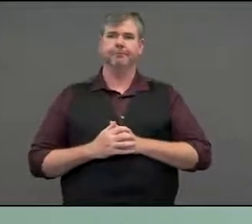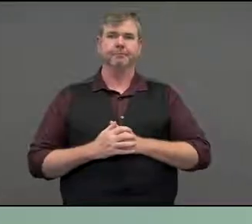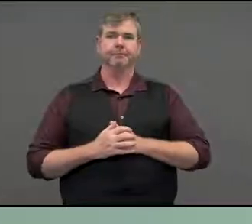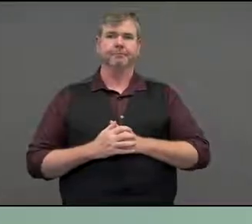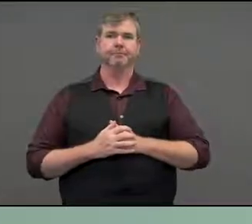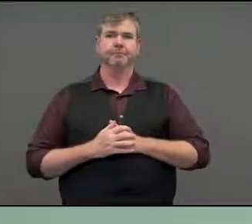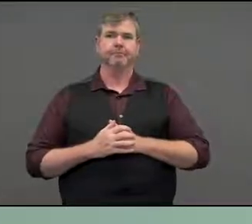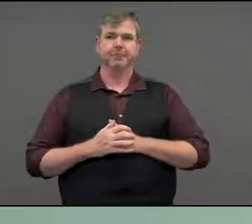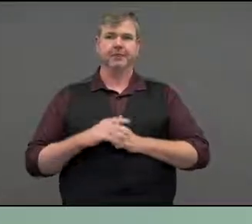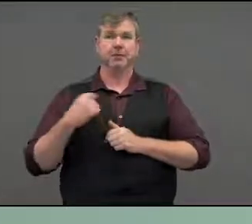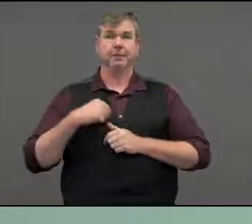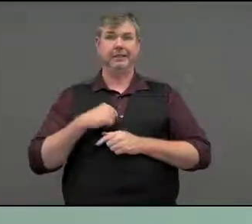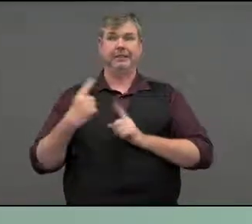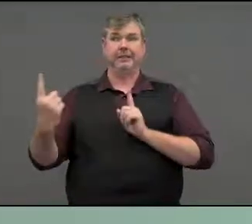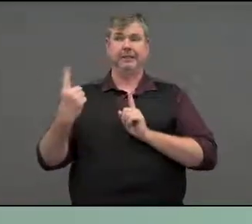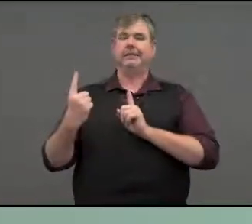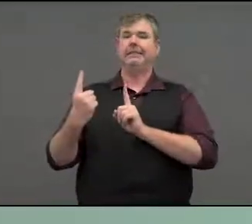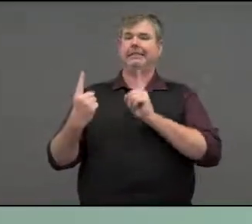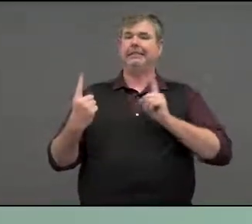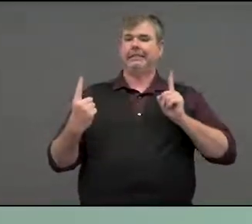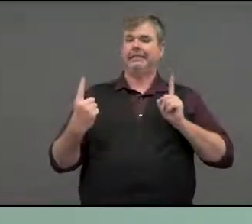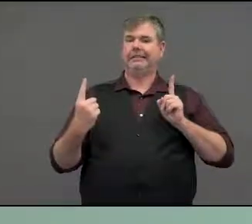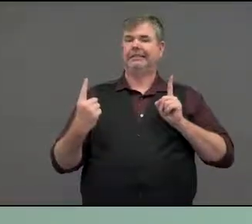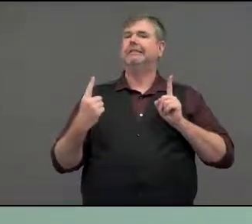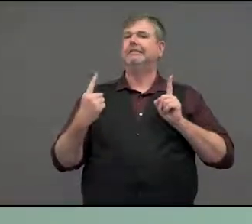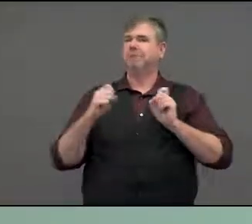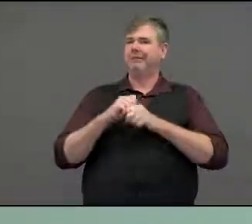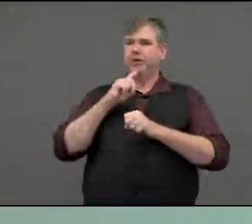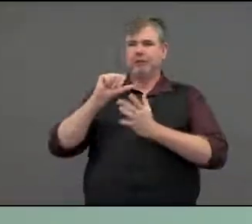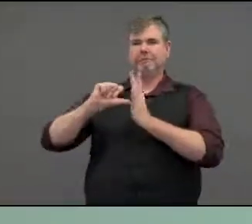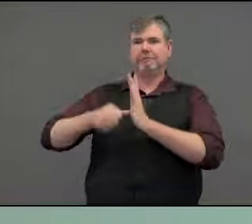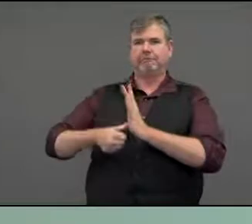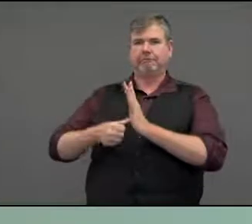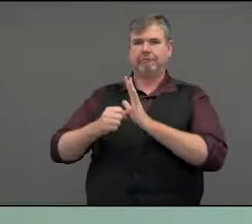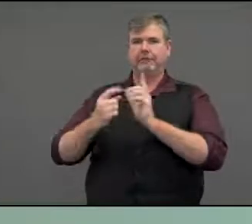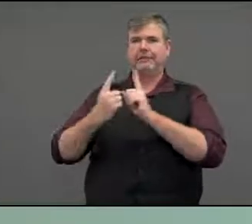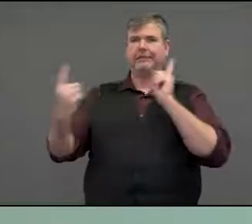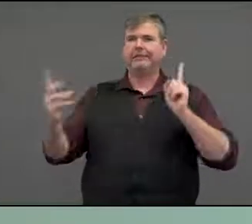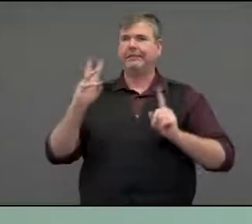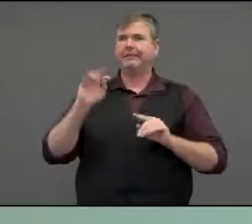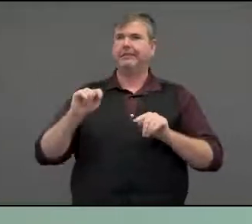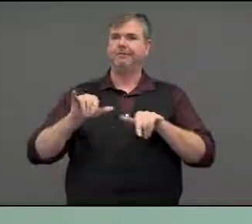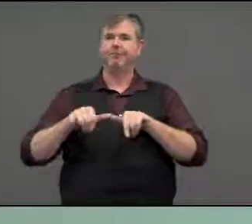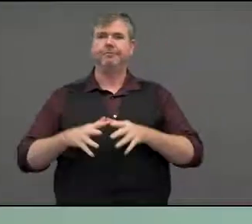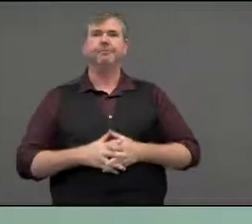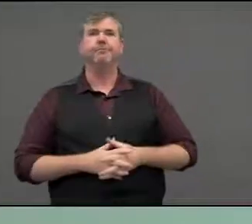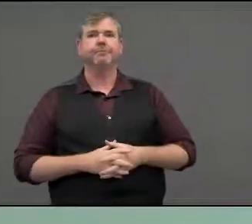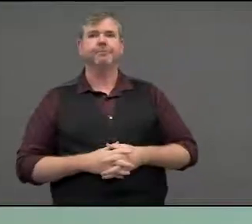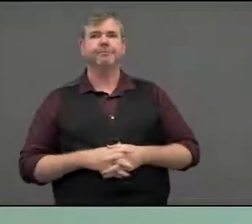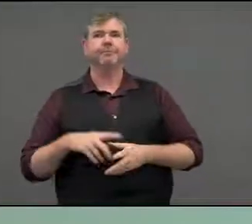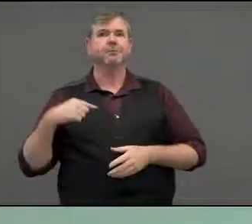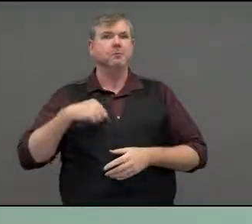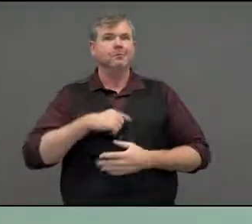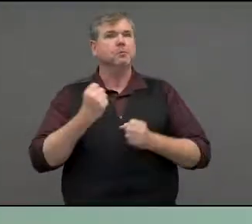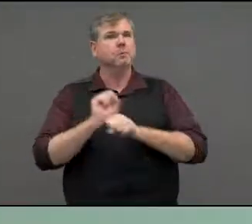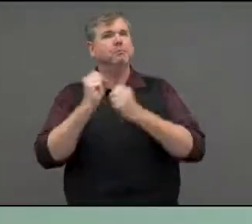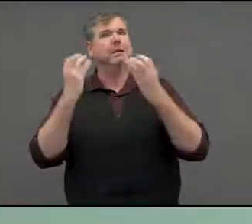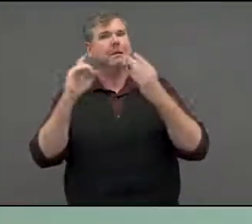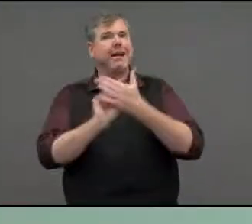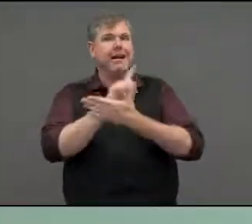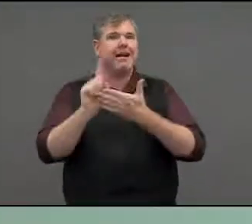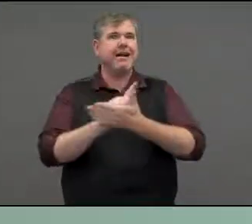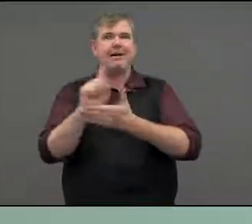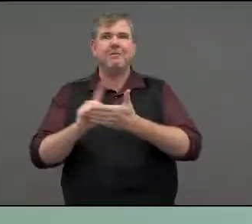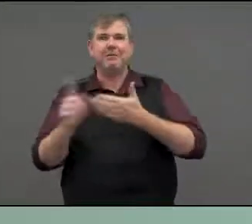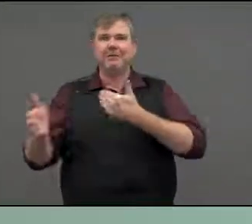we do spend many, many hours together. It's very easy to get comfortable, and so we just have to